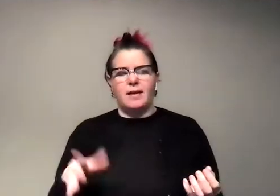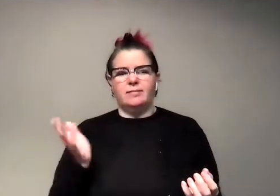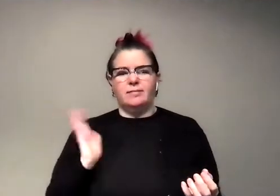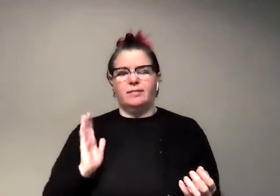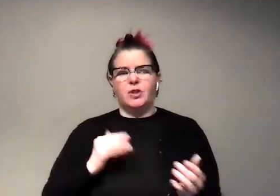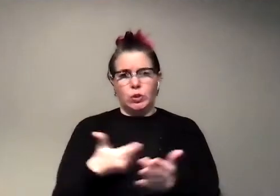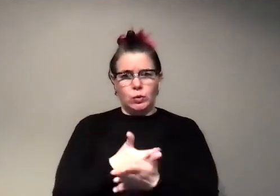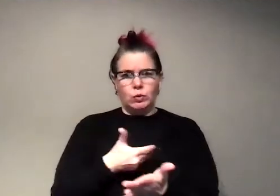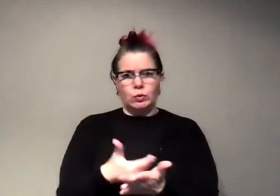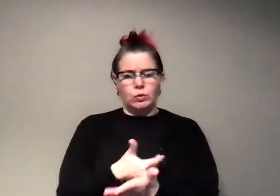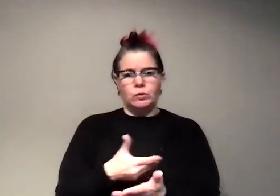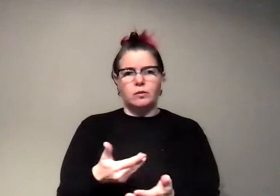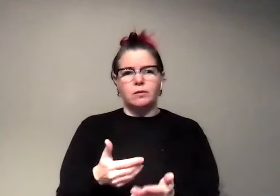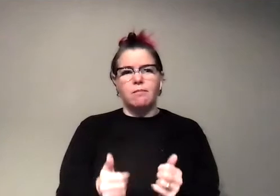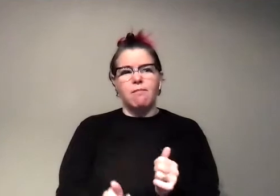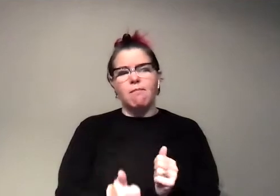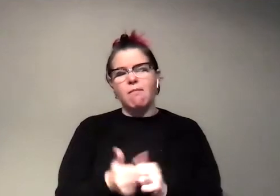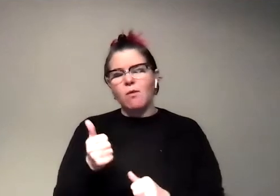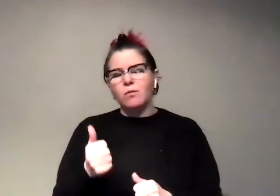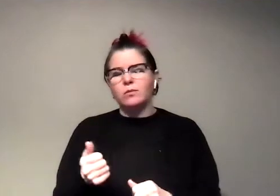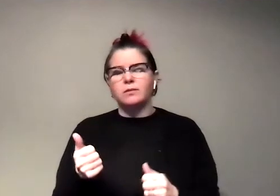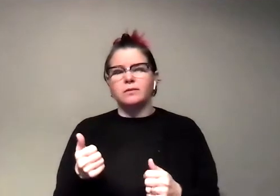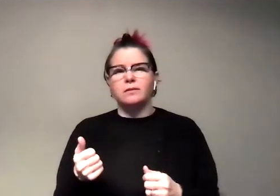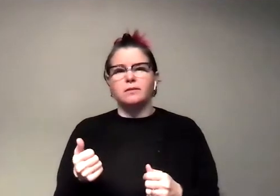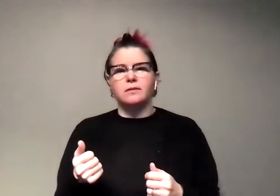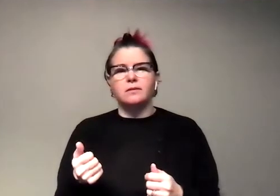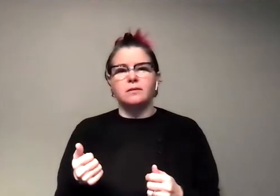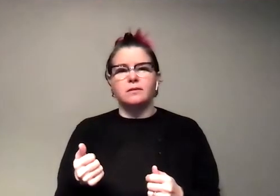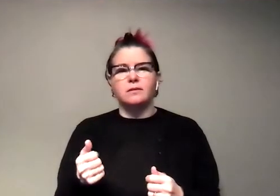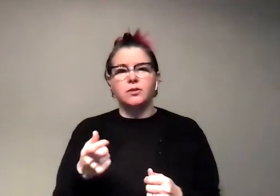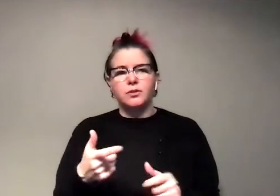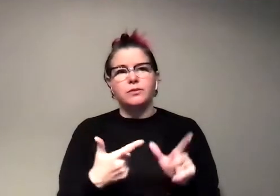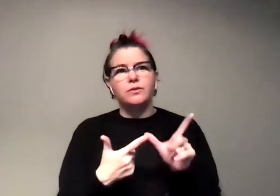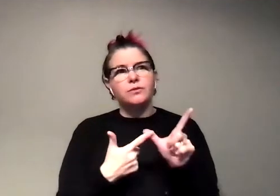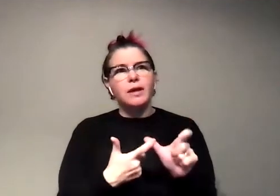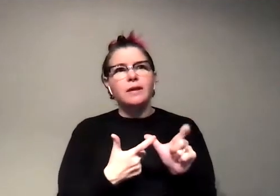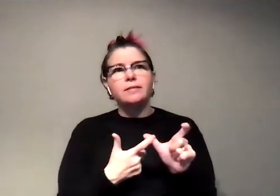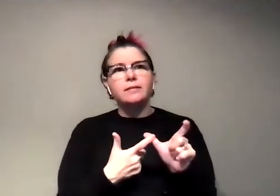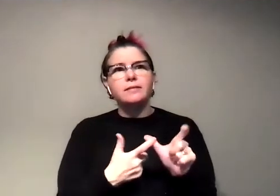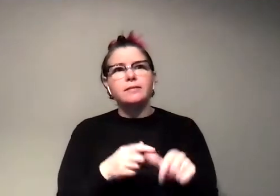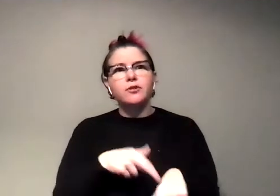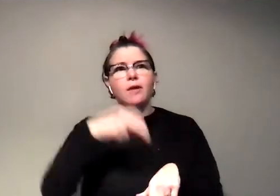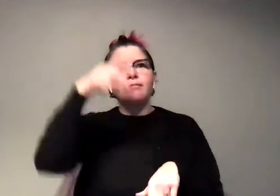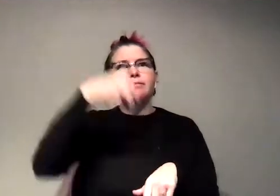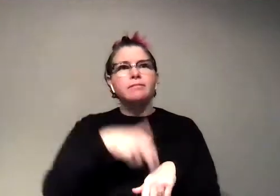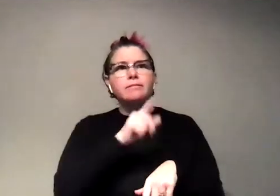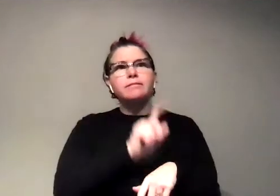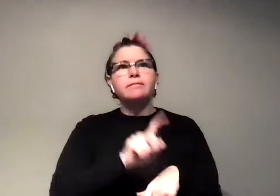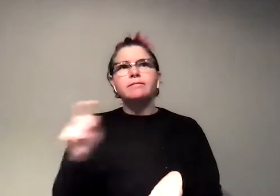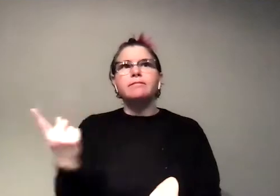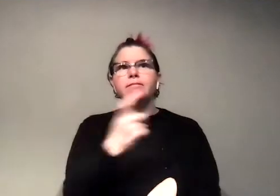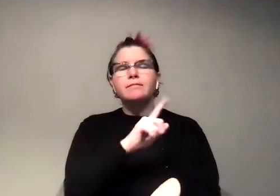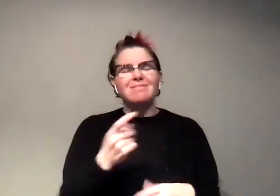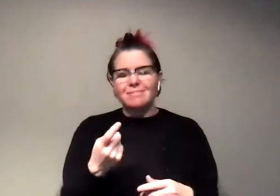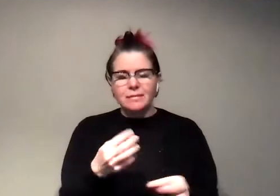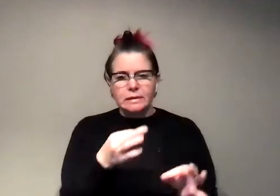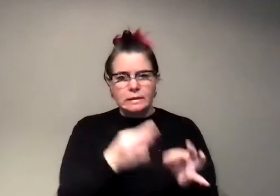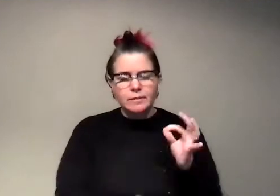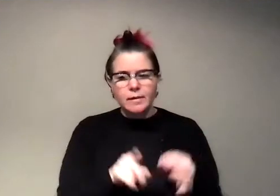games. Like most platformers, where you just running on the side of a screen and jumping, and that's it. So I feel like it